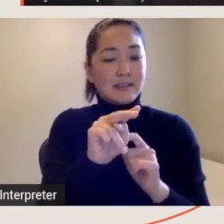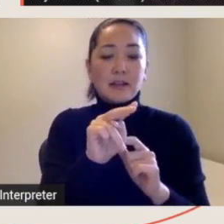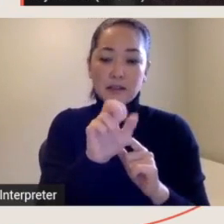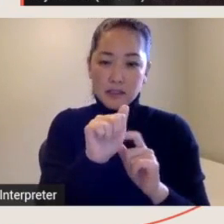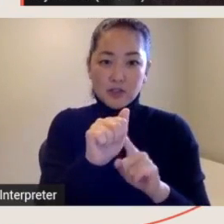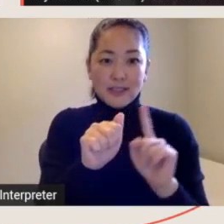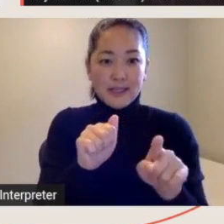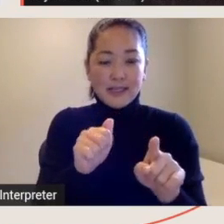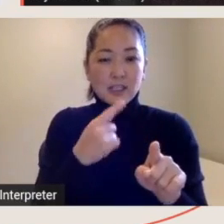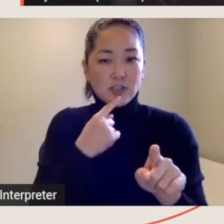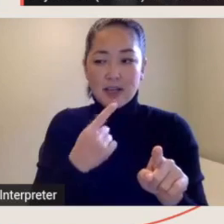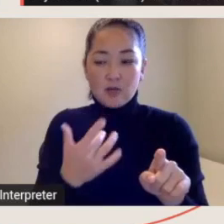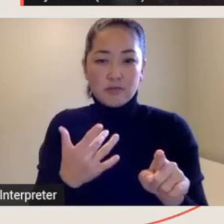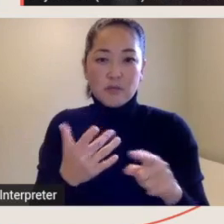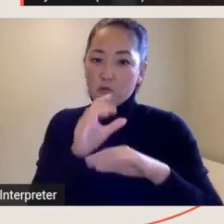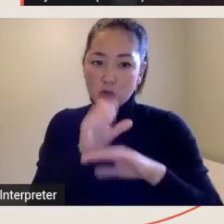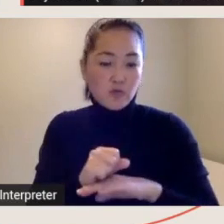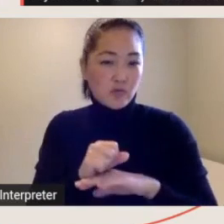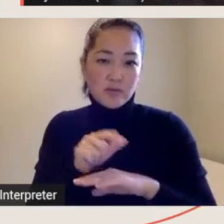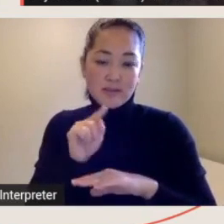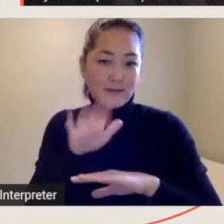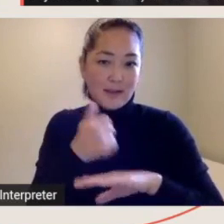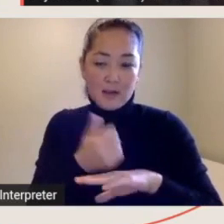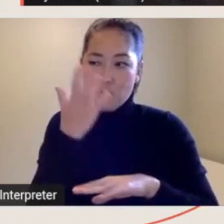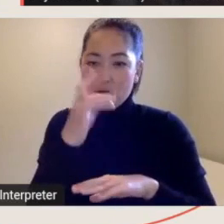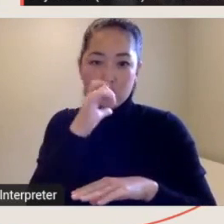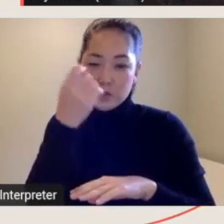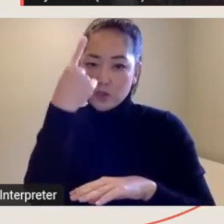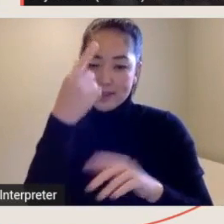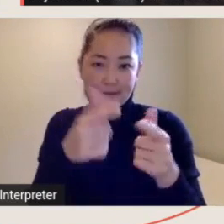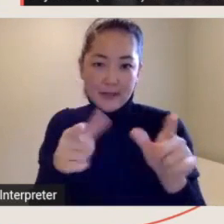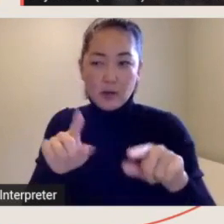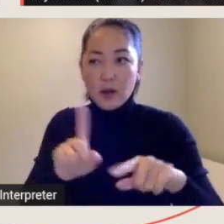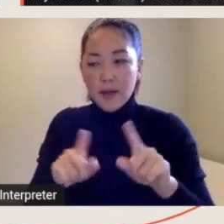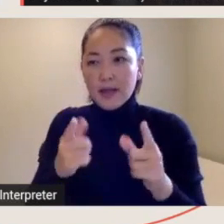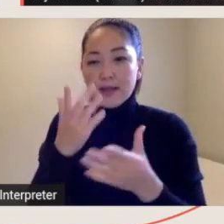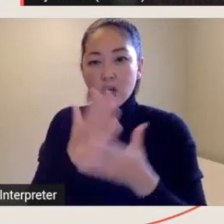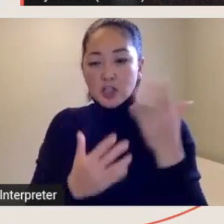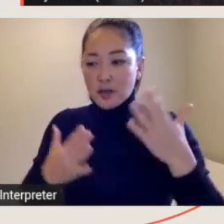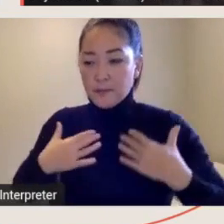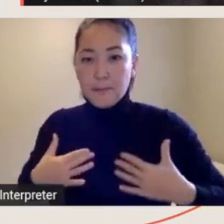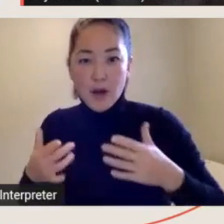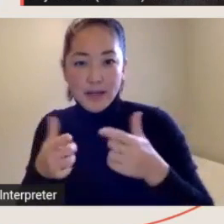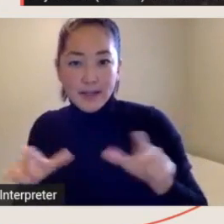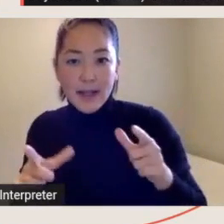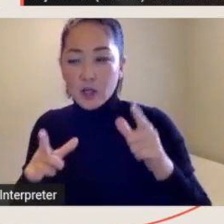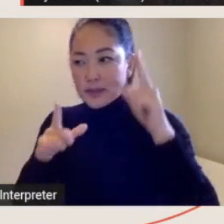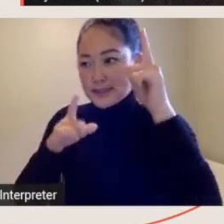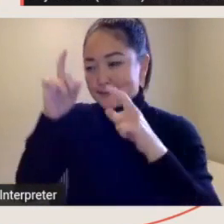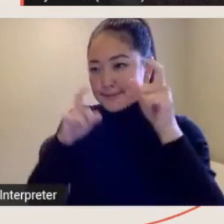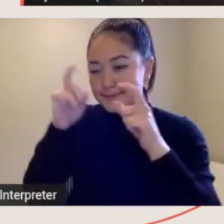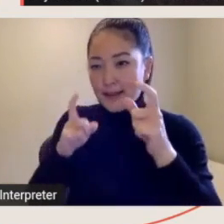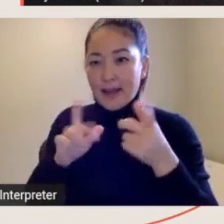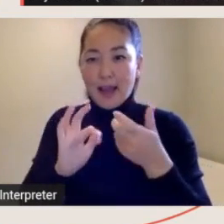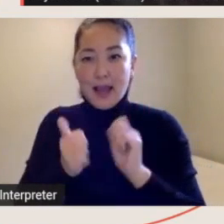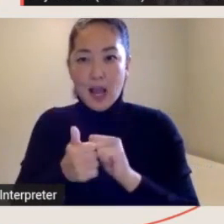saying earlier, that we are used to a setup like this, that we don't understand the language, but there are always expressions. There is the body